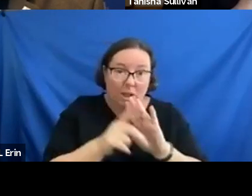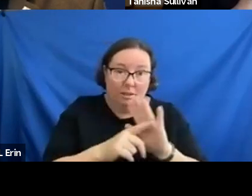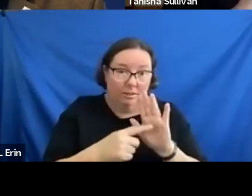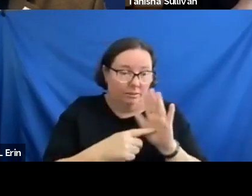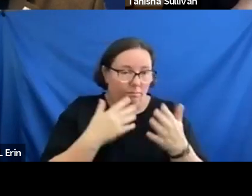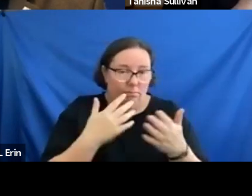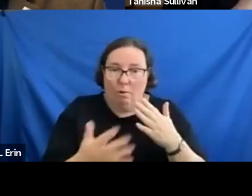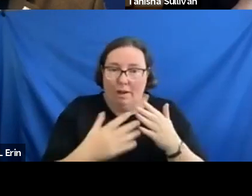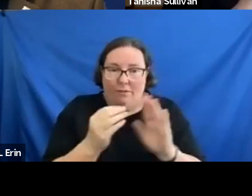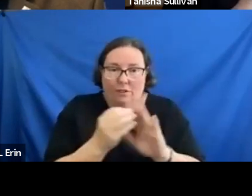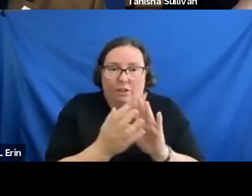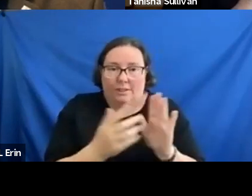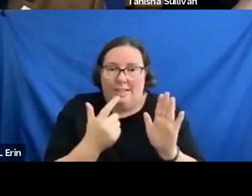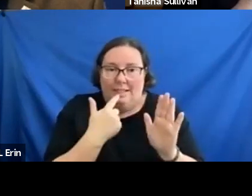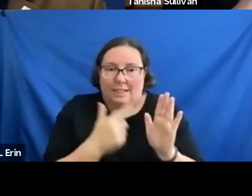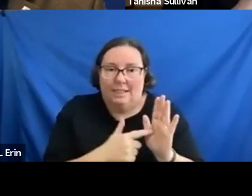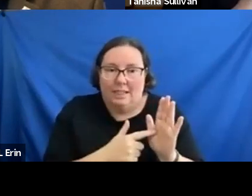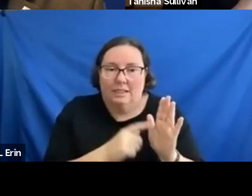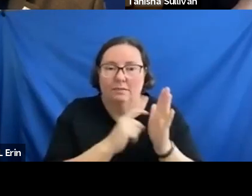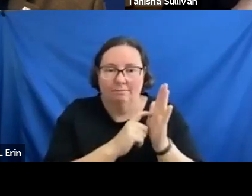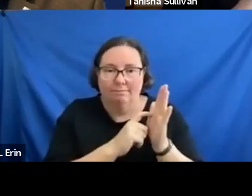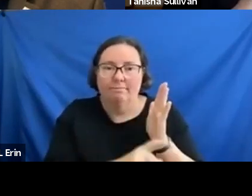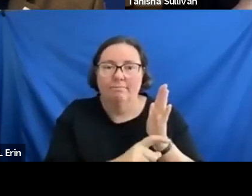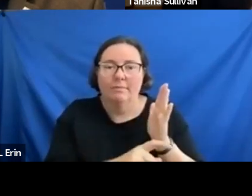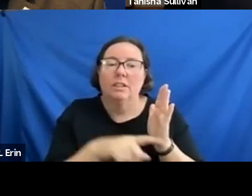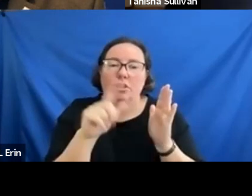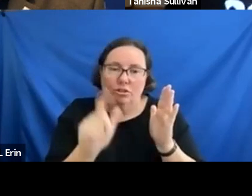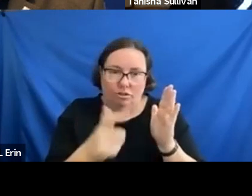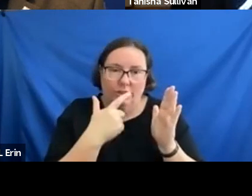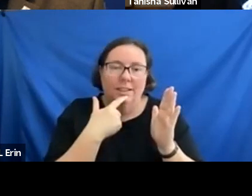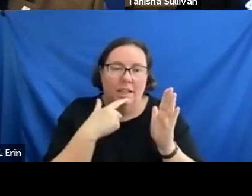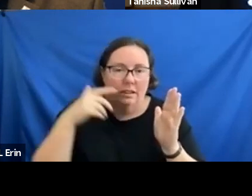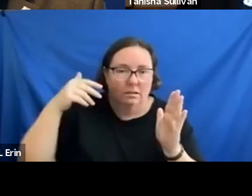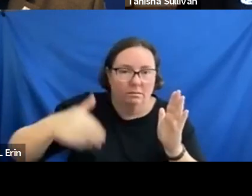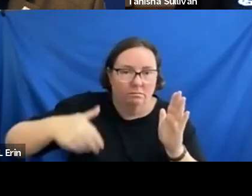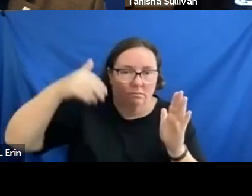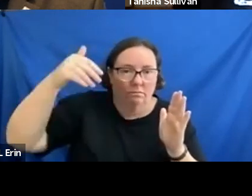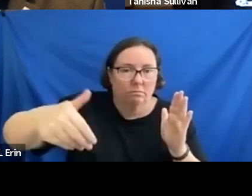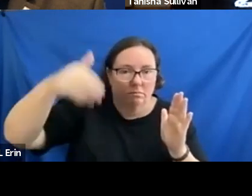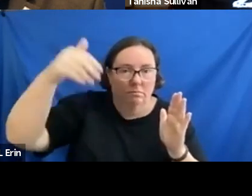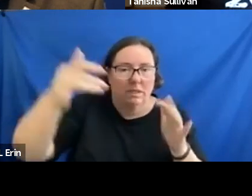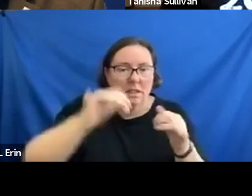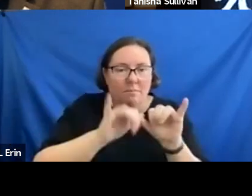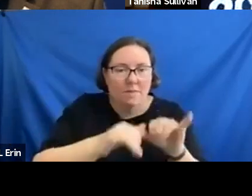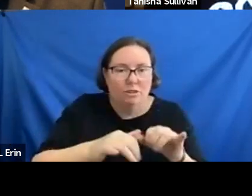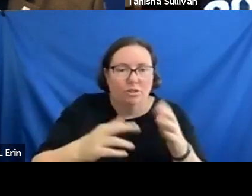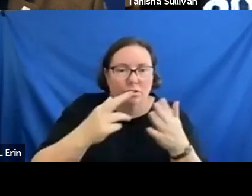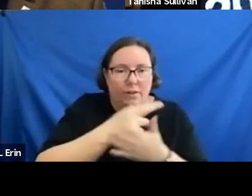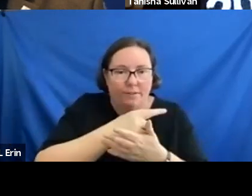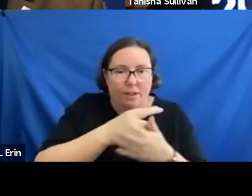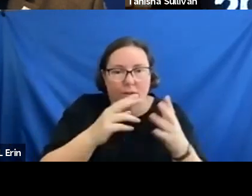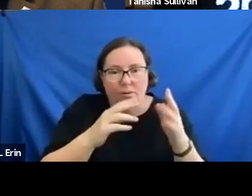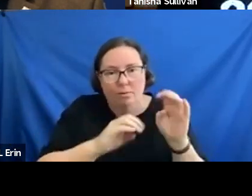whatever it looks like, whatever the plan is, that we have a very clear component for how we're going to do this. how we're going to measure, for example, if